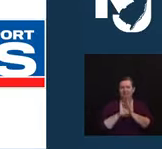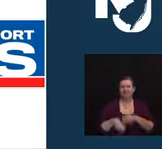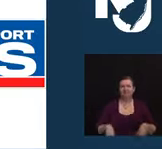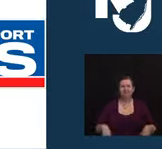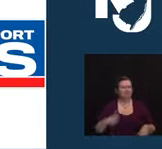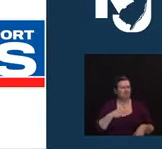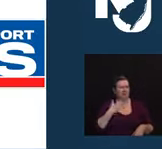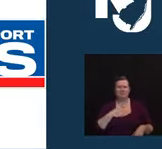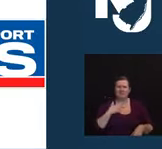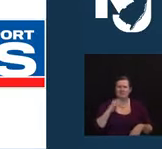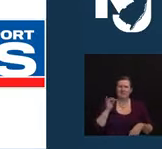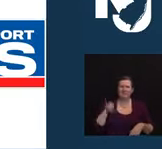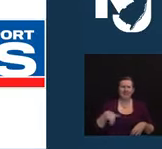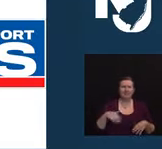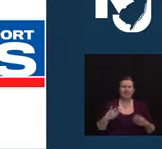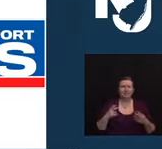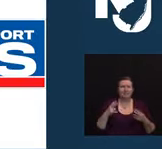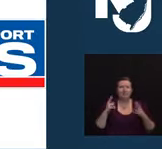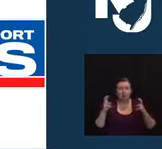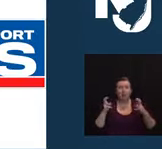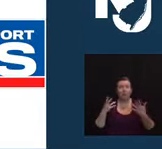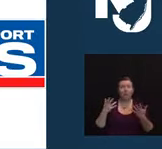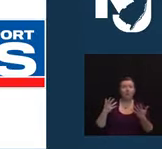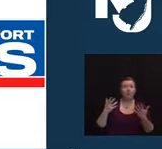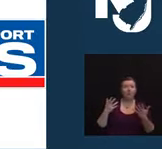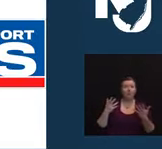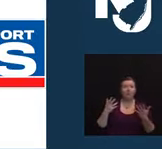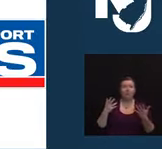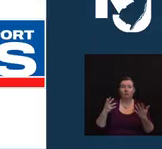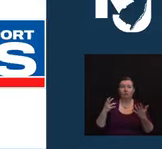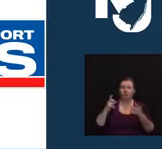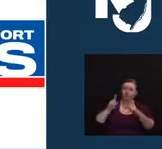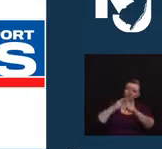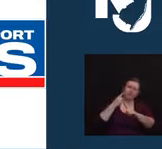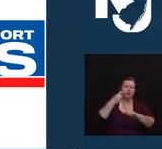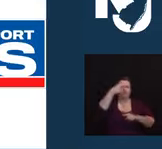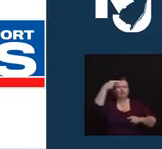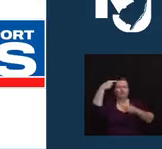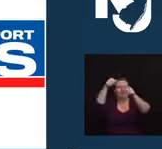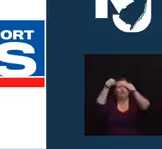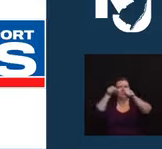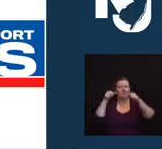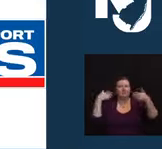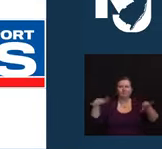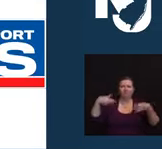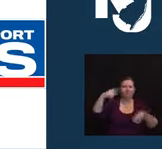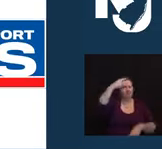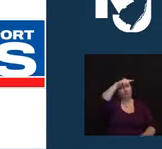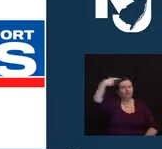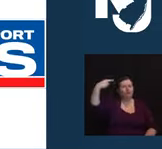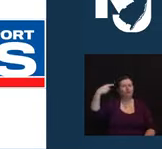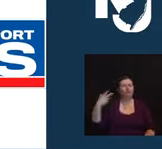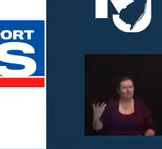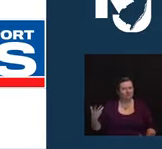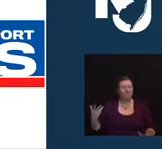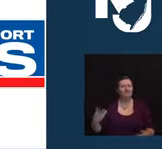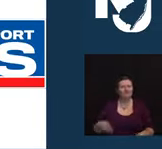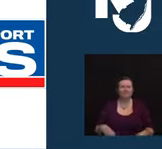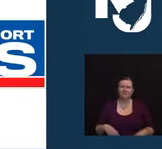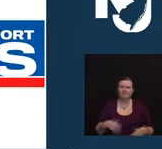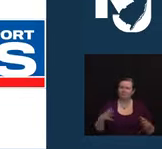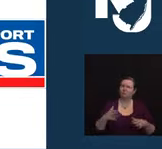to do better and to bring more schools, more students, and more communities under this banner. And our work in achieving this